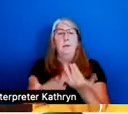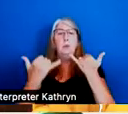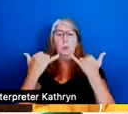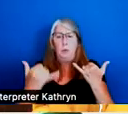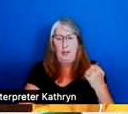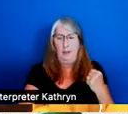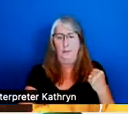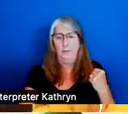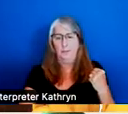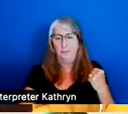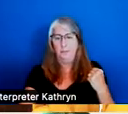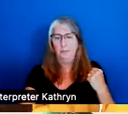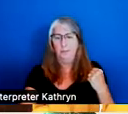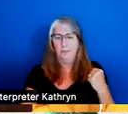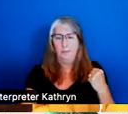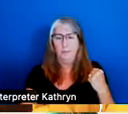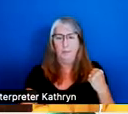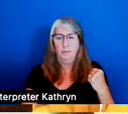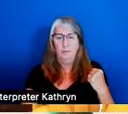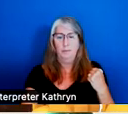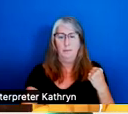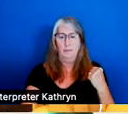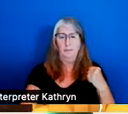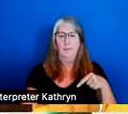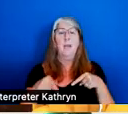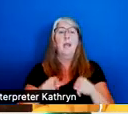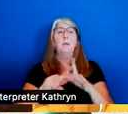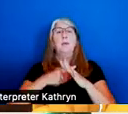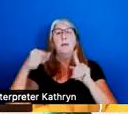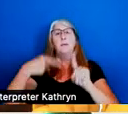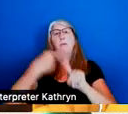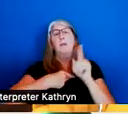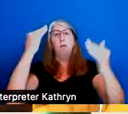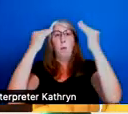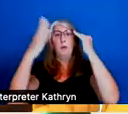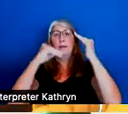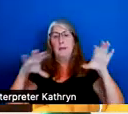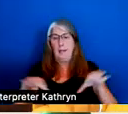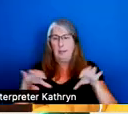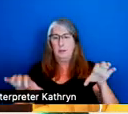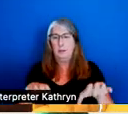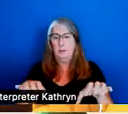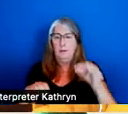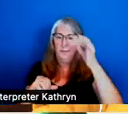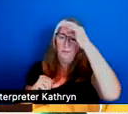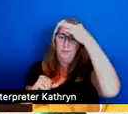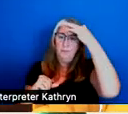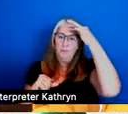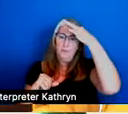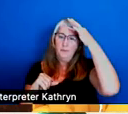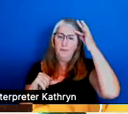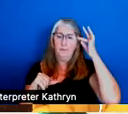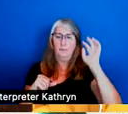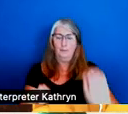today. As we enter into this month of awareness and action, we pray that you